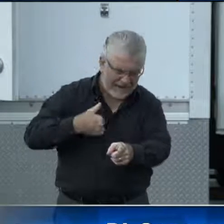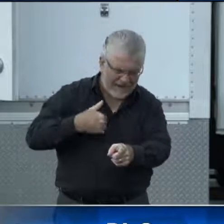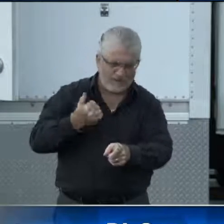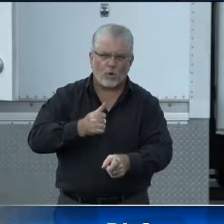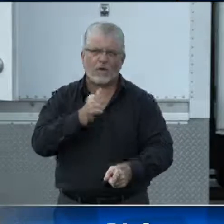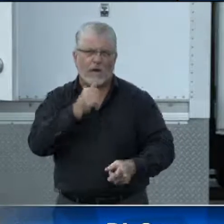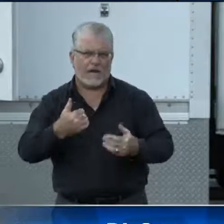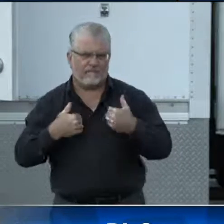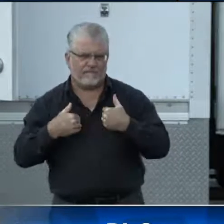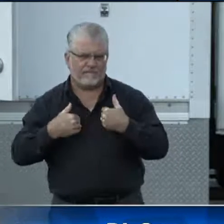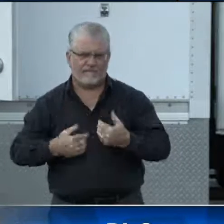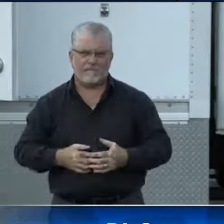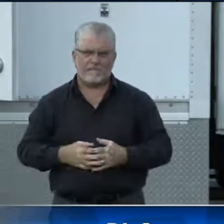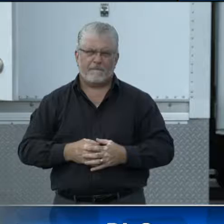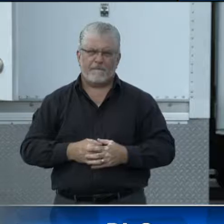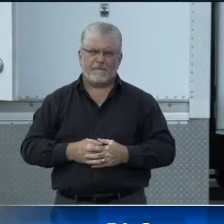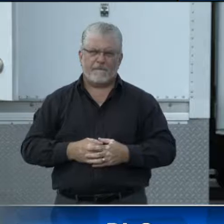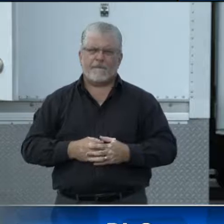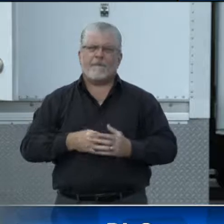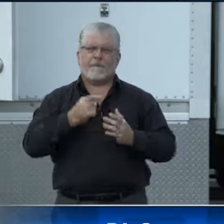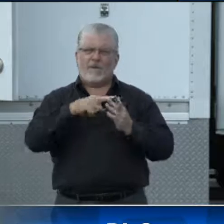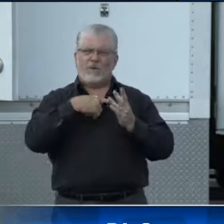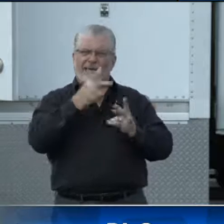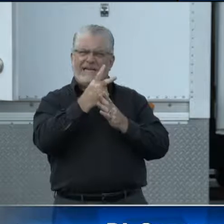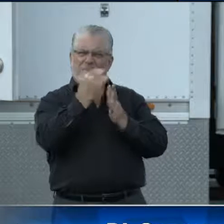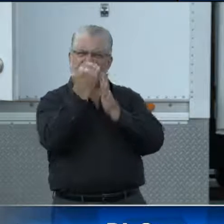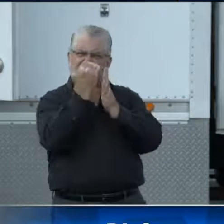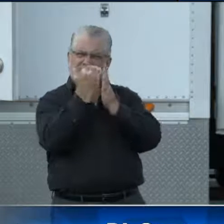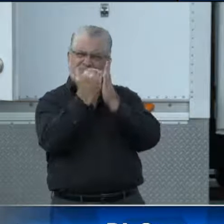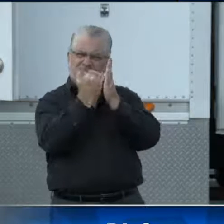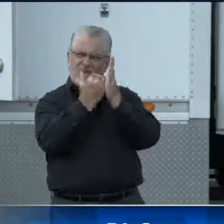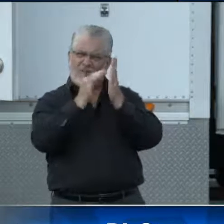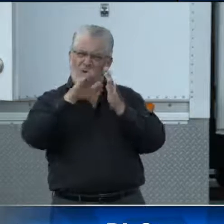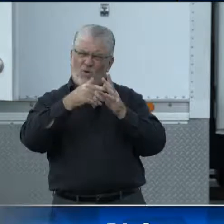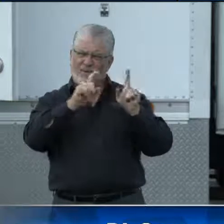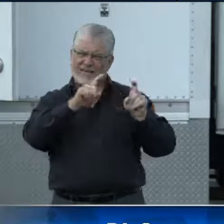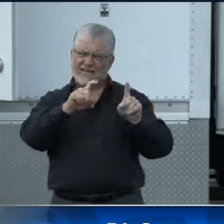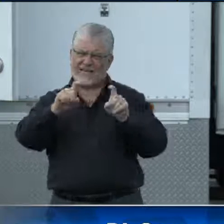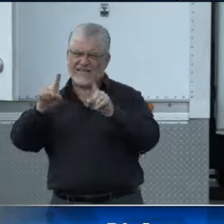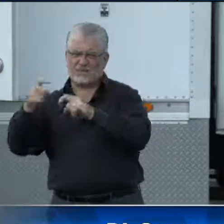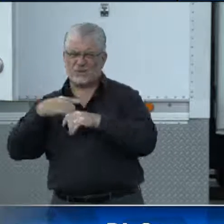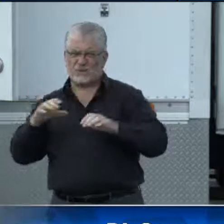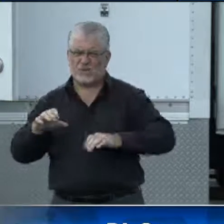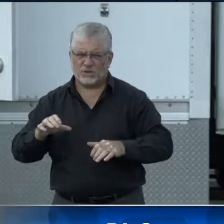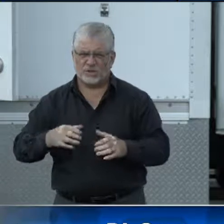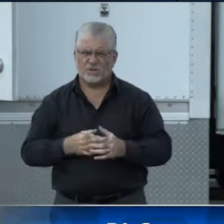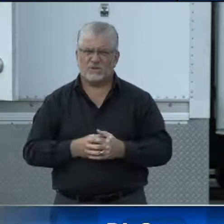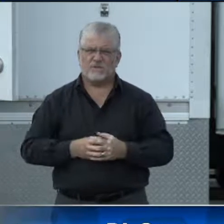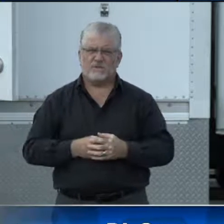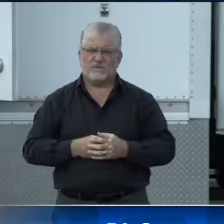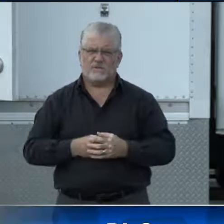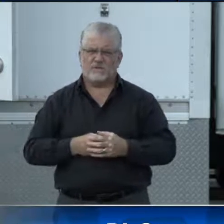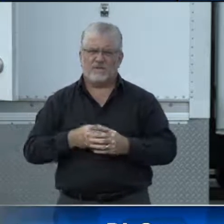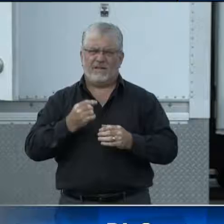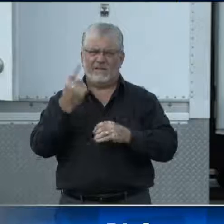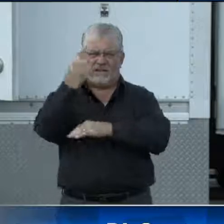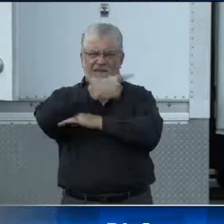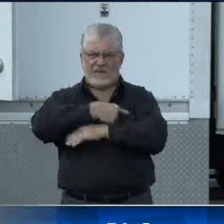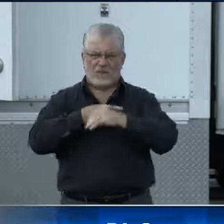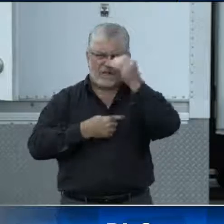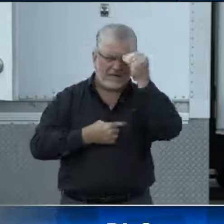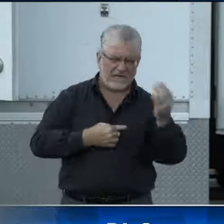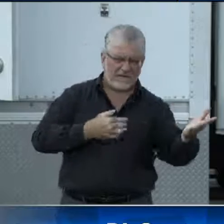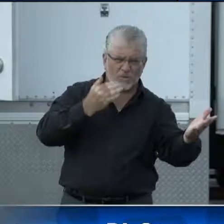log is kept of all the tests performed, the test results, and the date of notification. Those who can